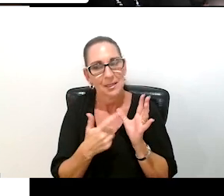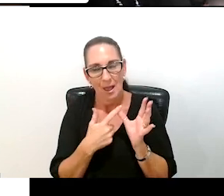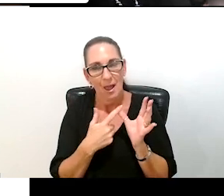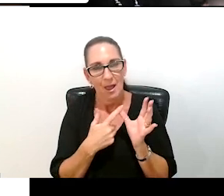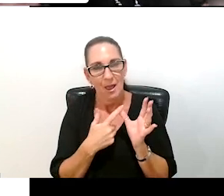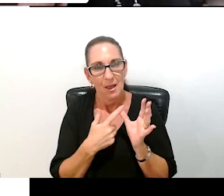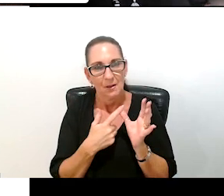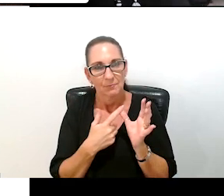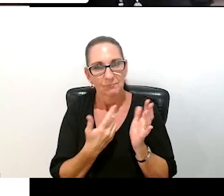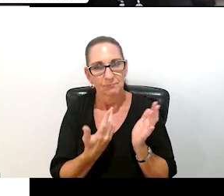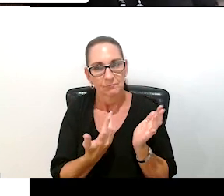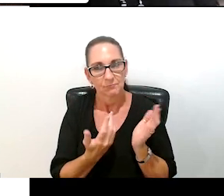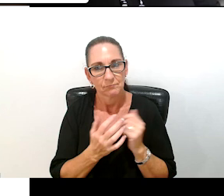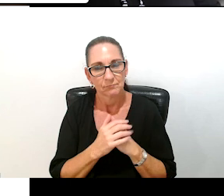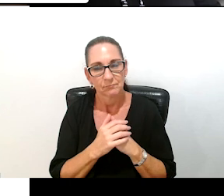the